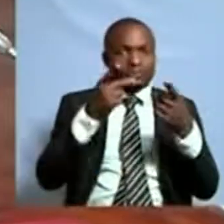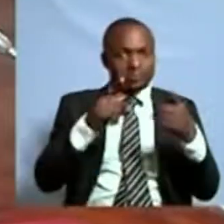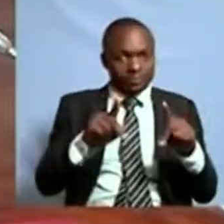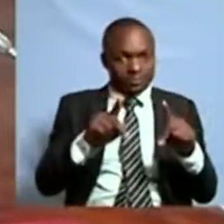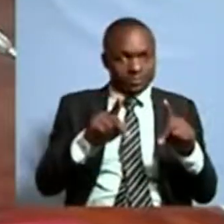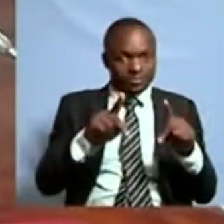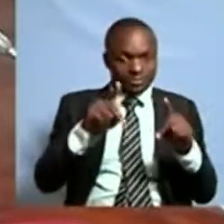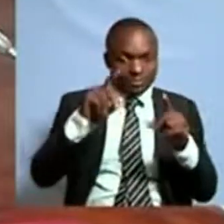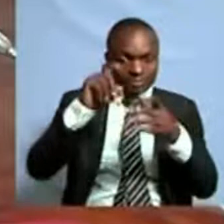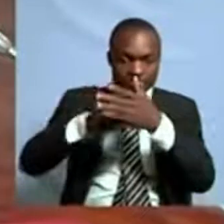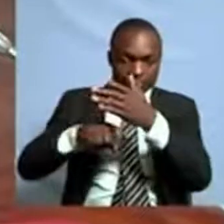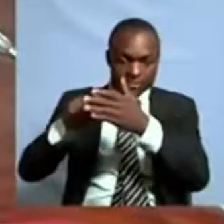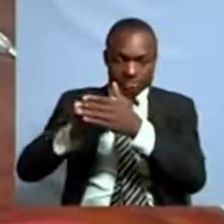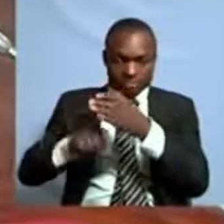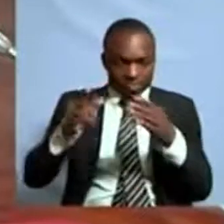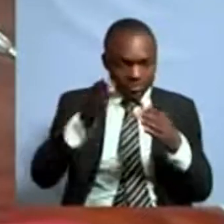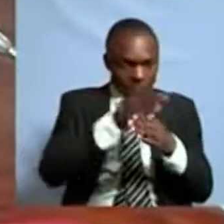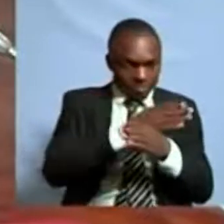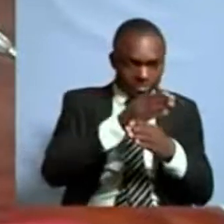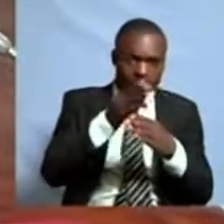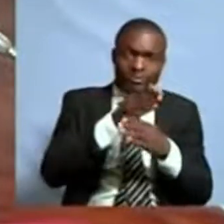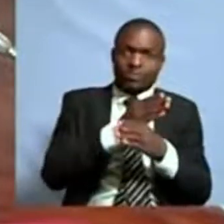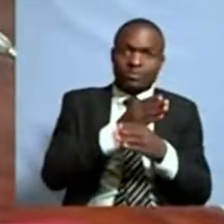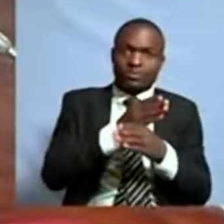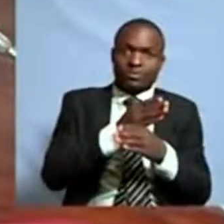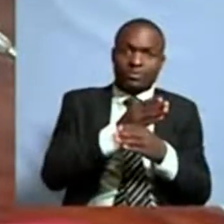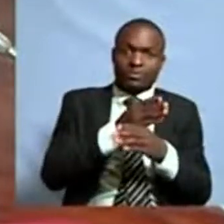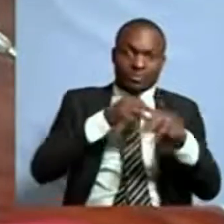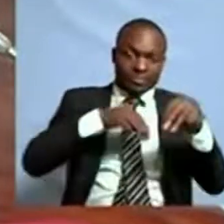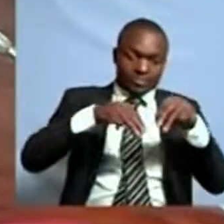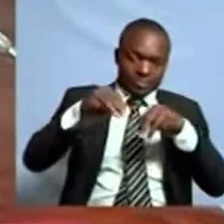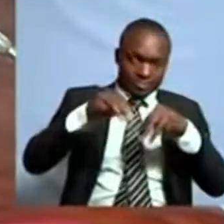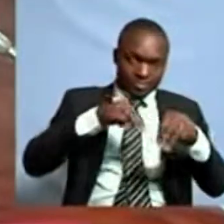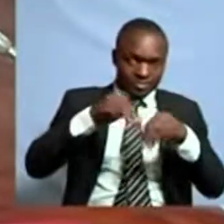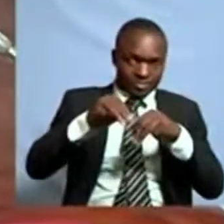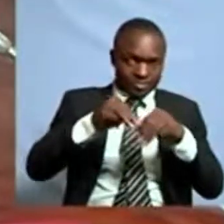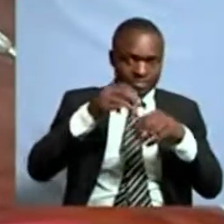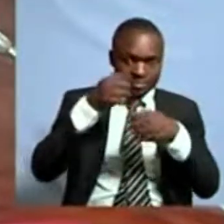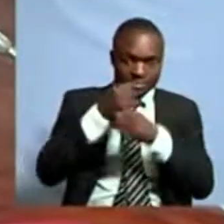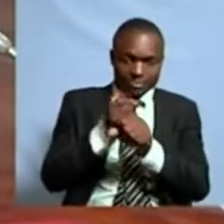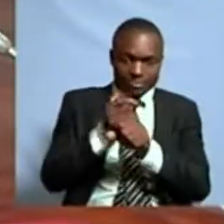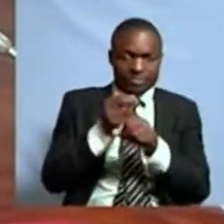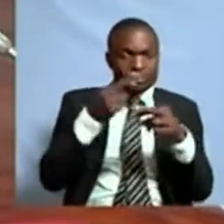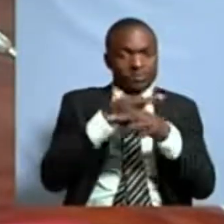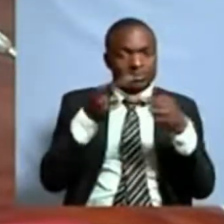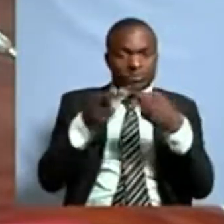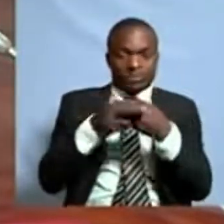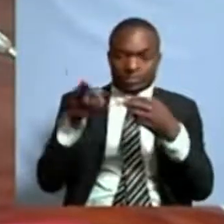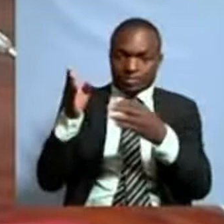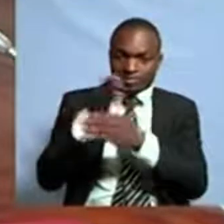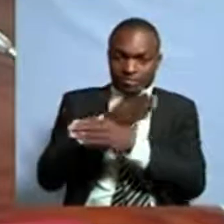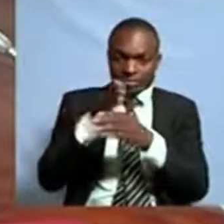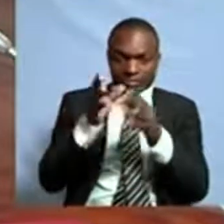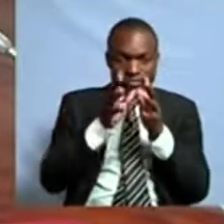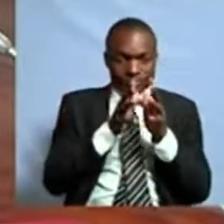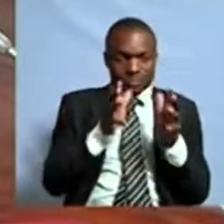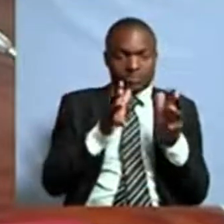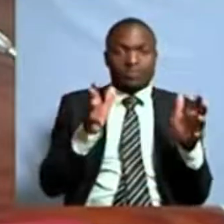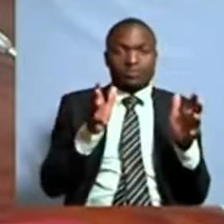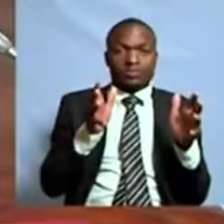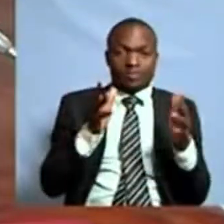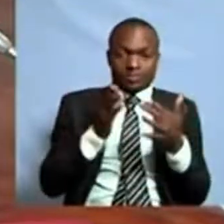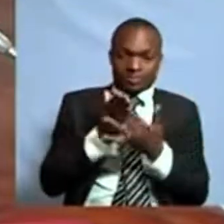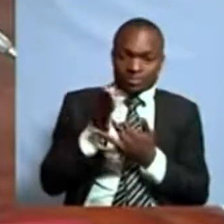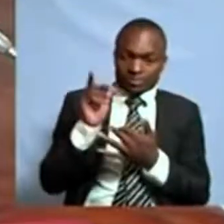doing business is actually affordable, it creates room for business expansions, and it is through